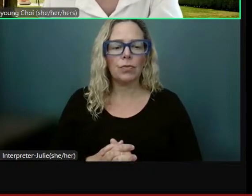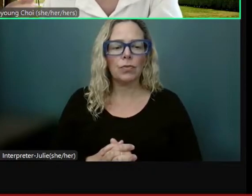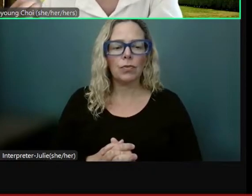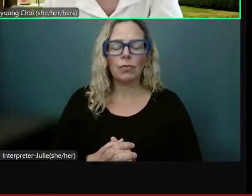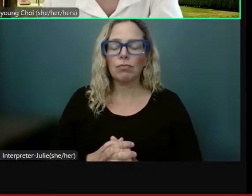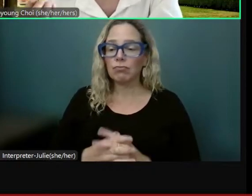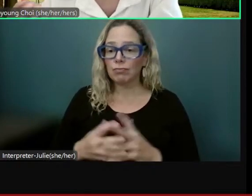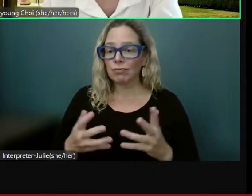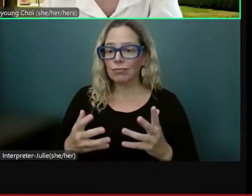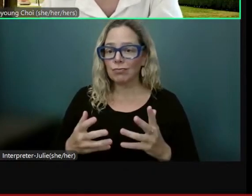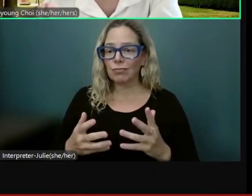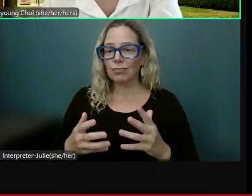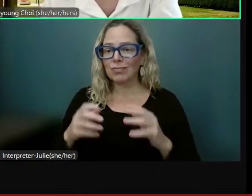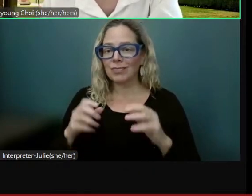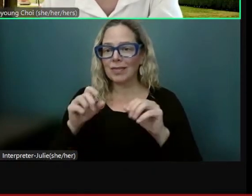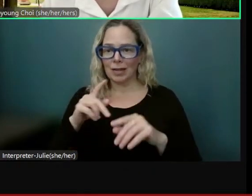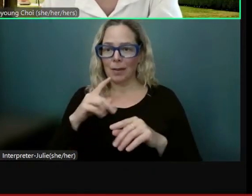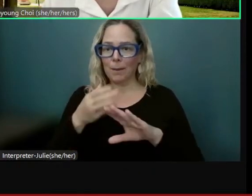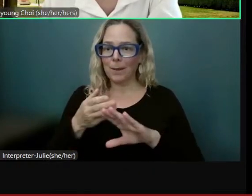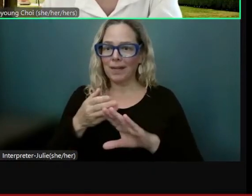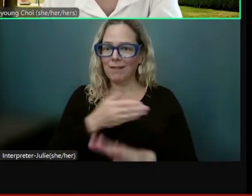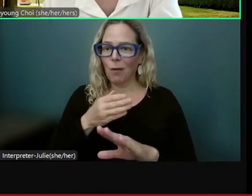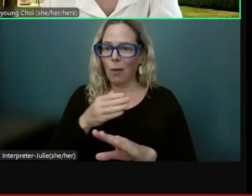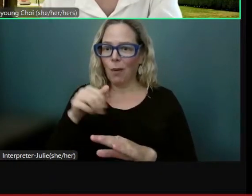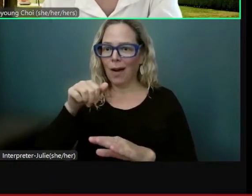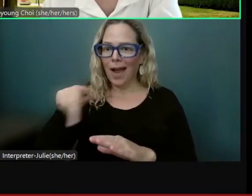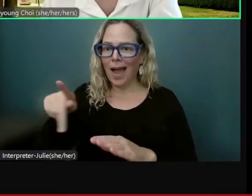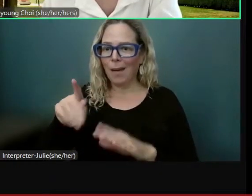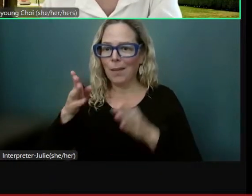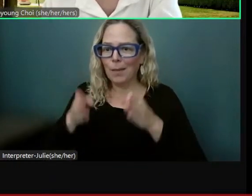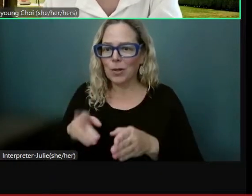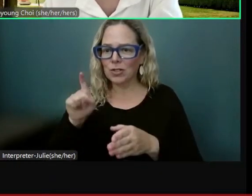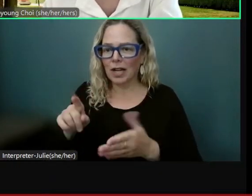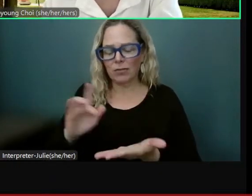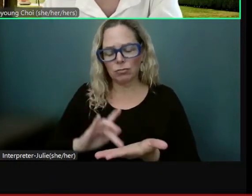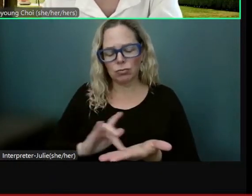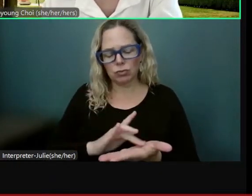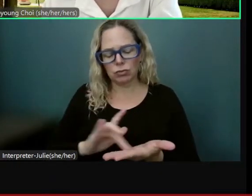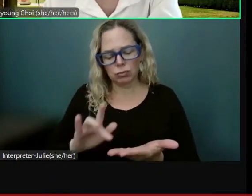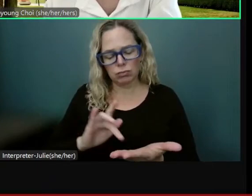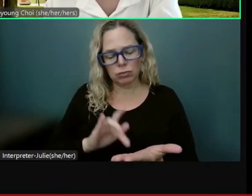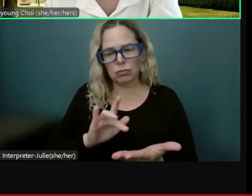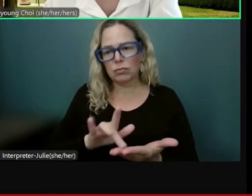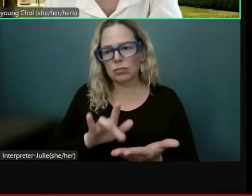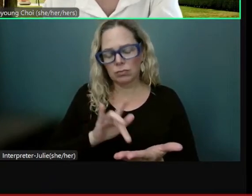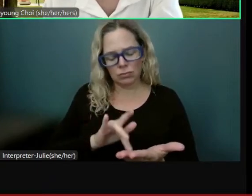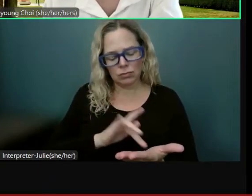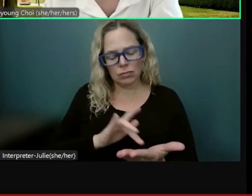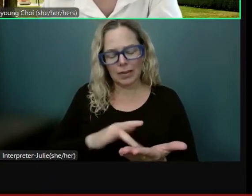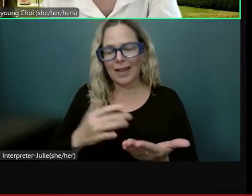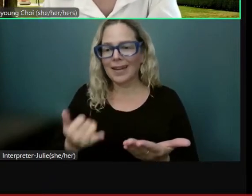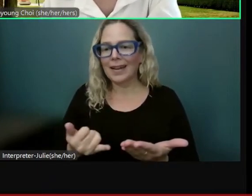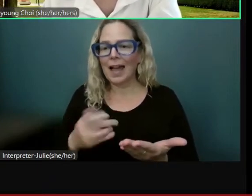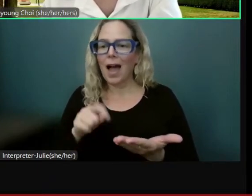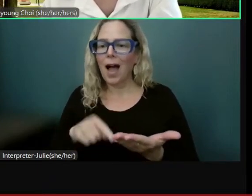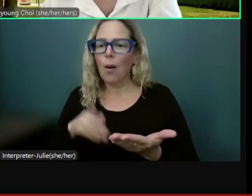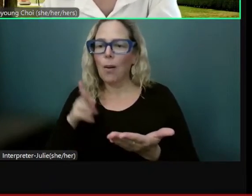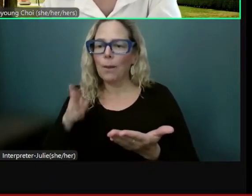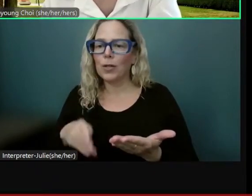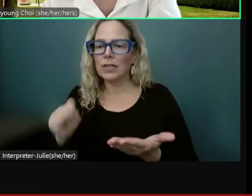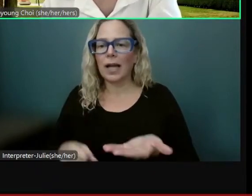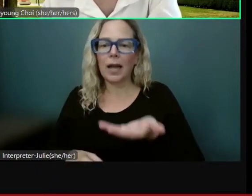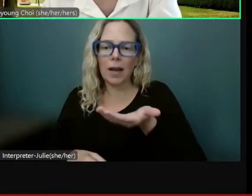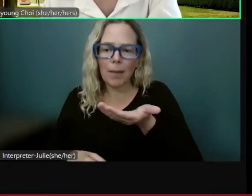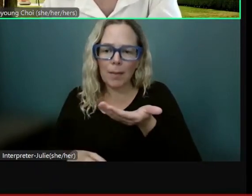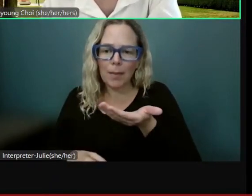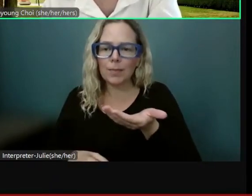can simply talk to the app, asking questions about their health data, or issuing commands